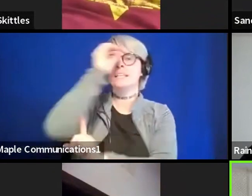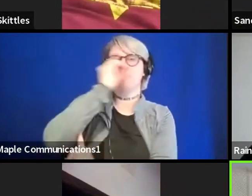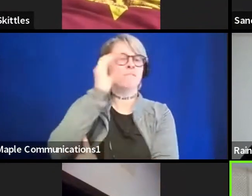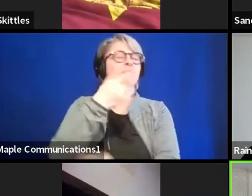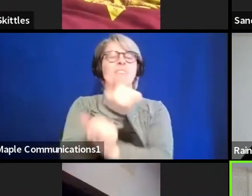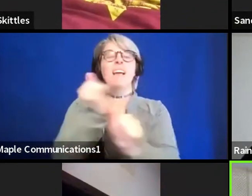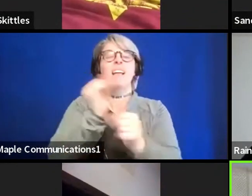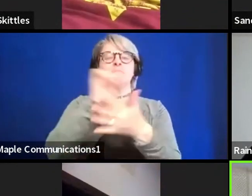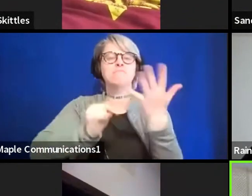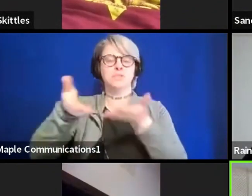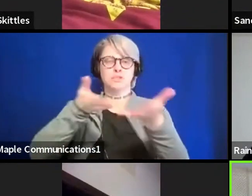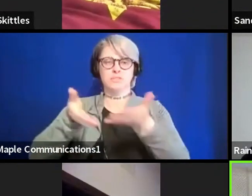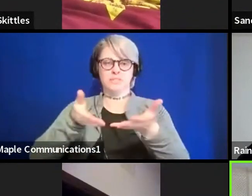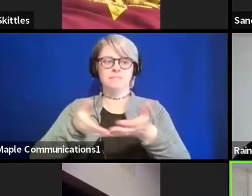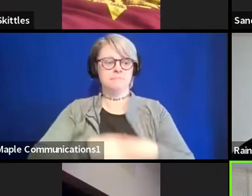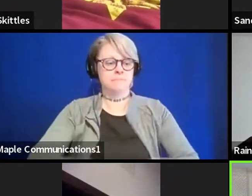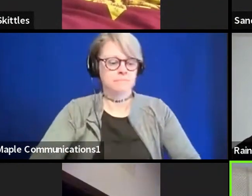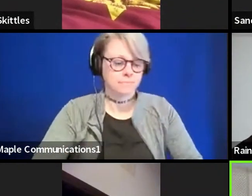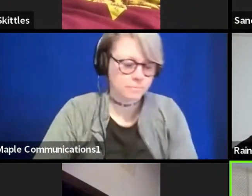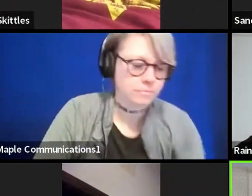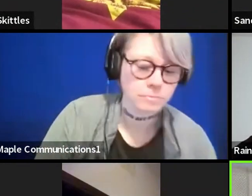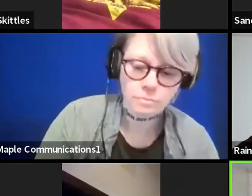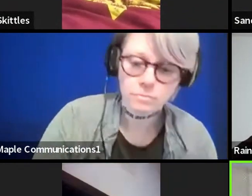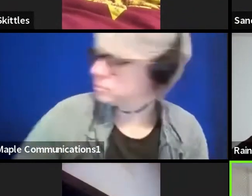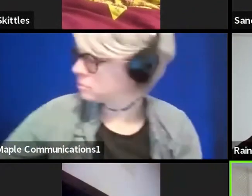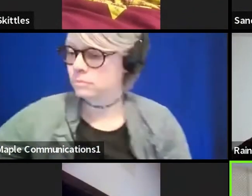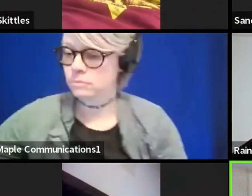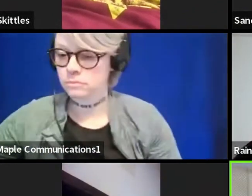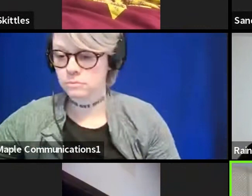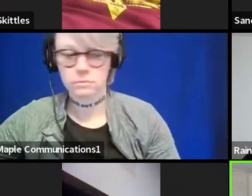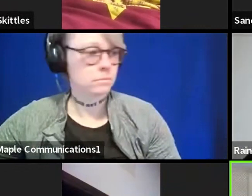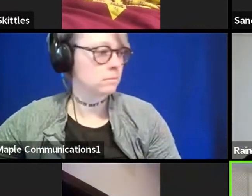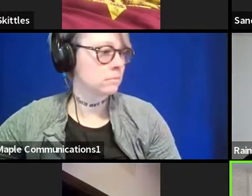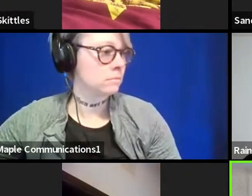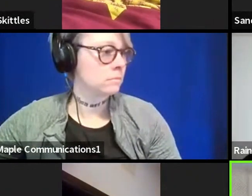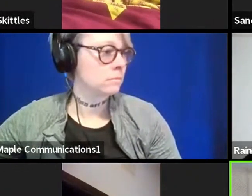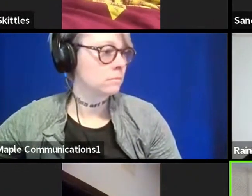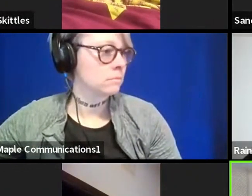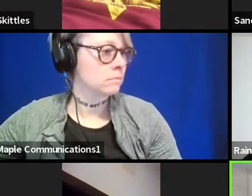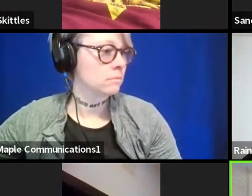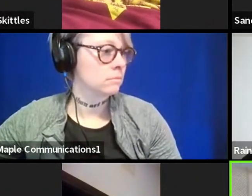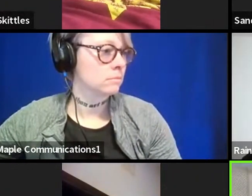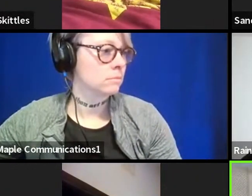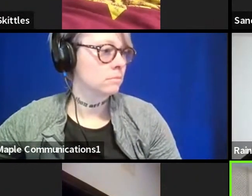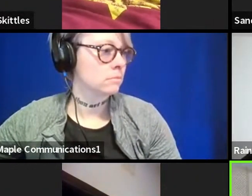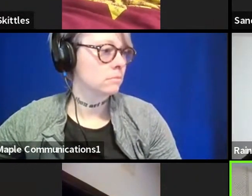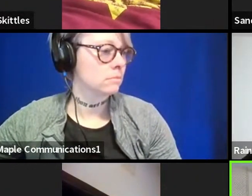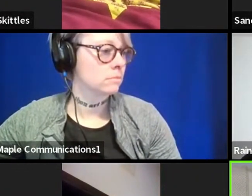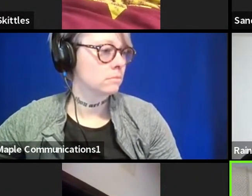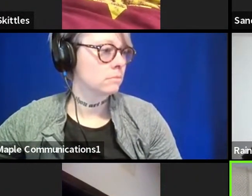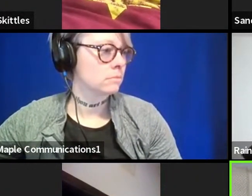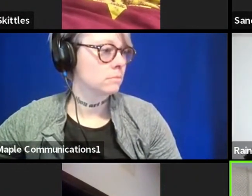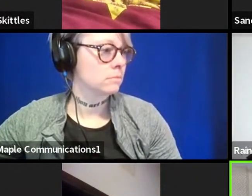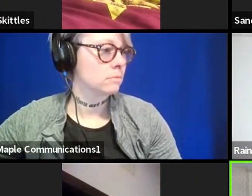service. It's all about, individuals are allowed, and they are able to find someone that's